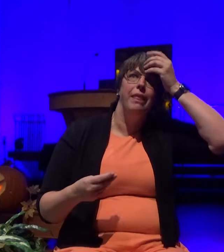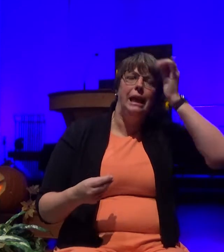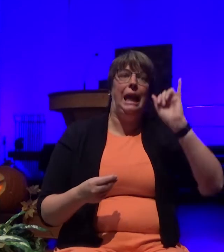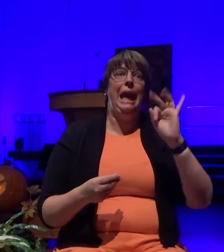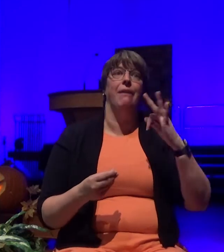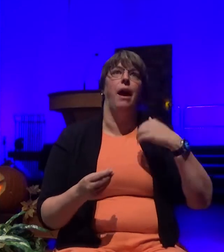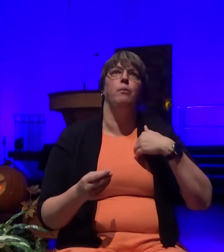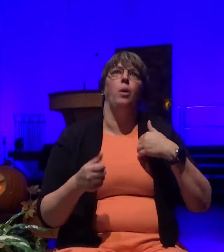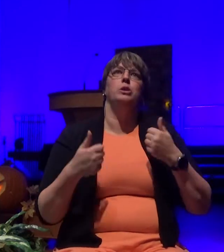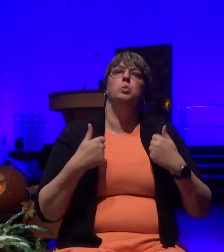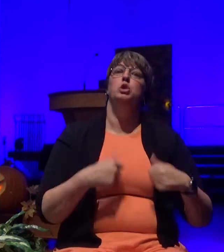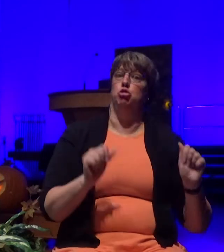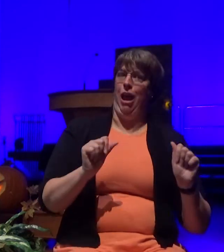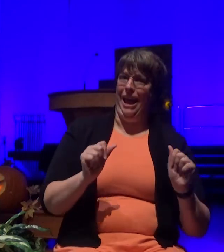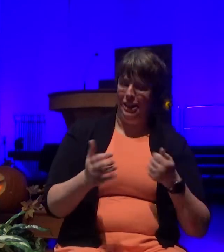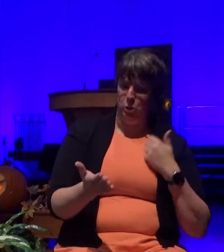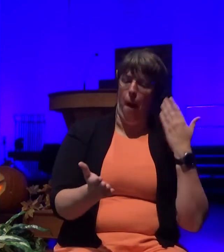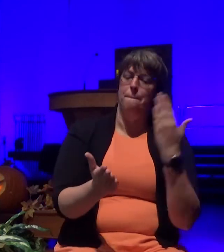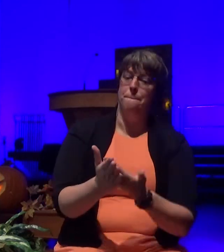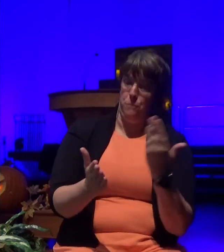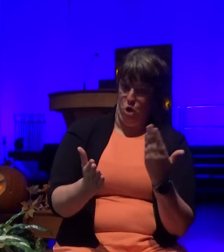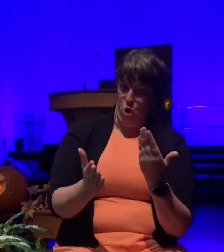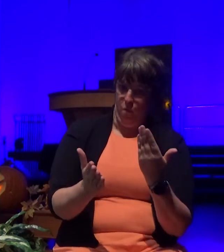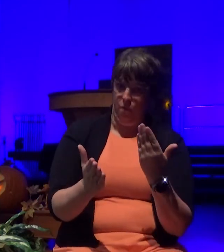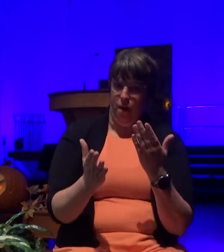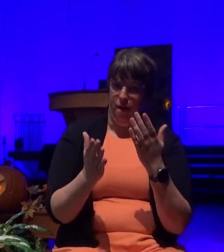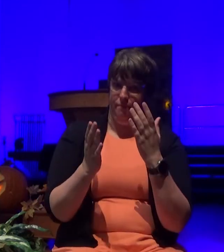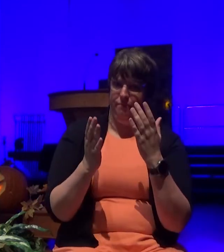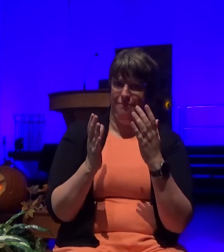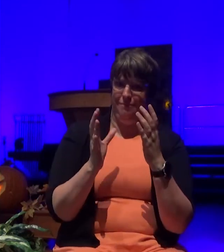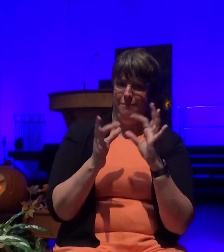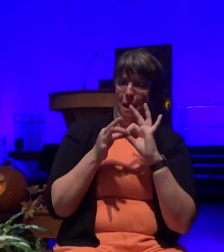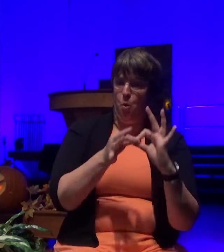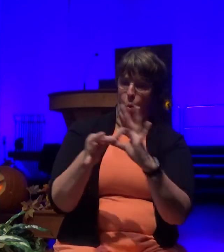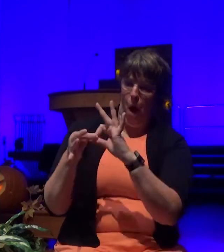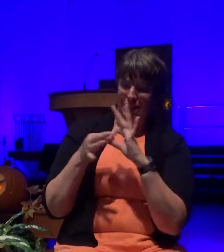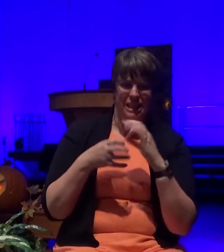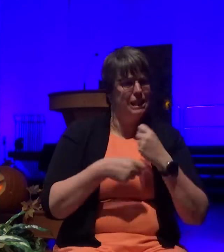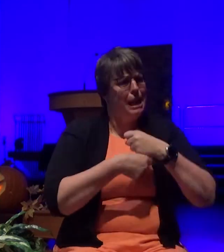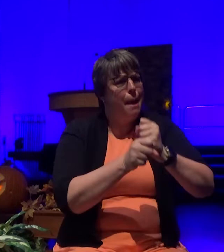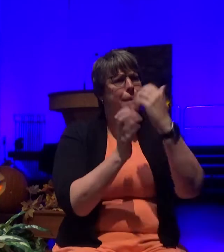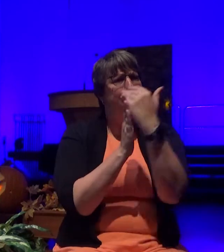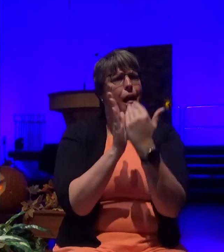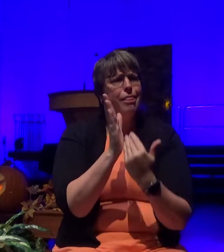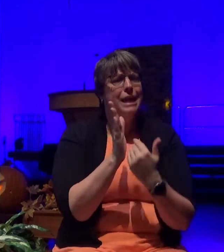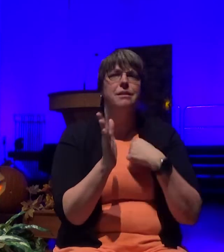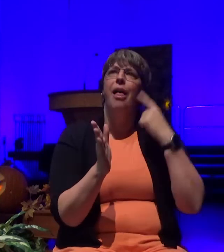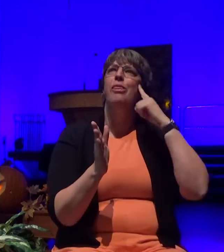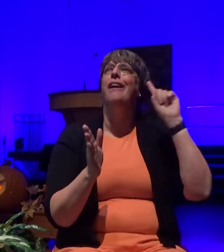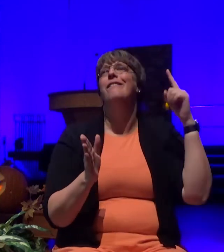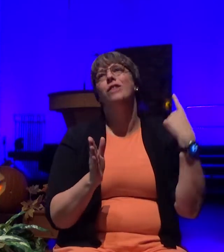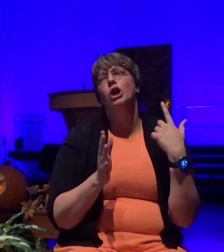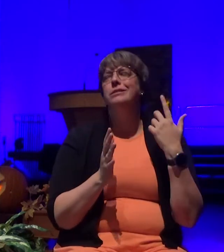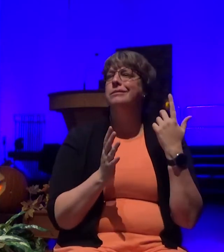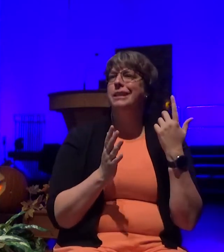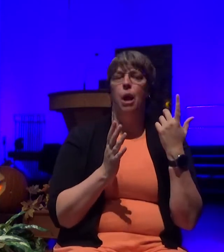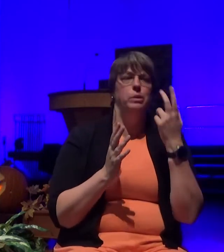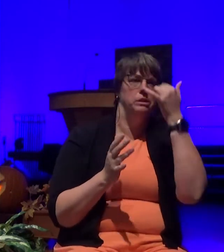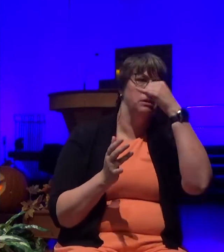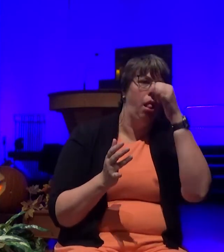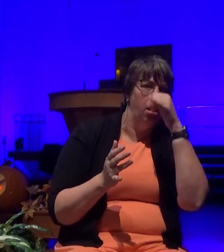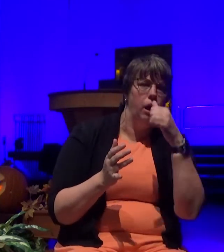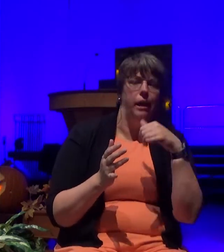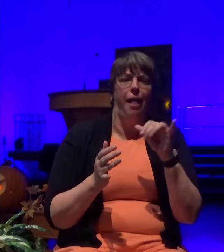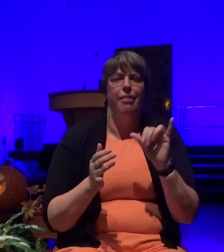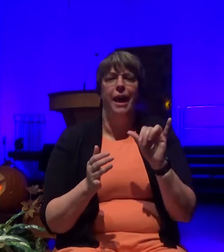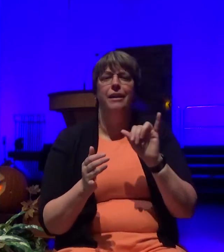prove our oneness, could I make a list? And at first it started out to be kind of silly and funny, almost like one of those Jeff